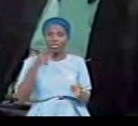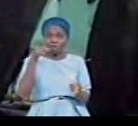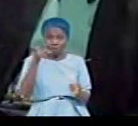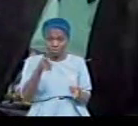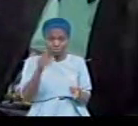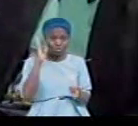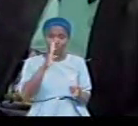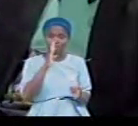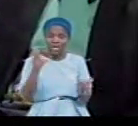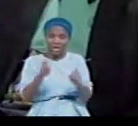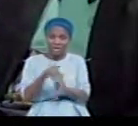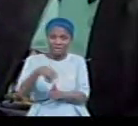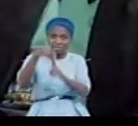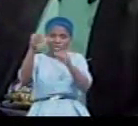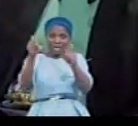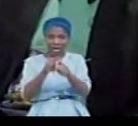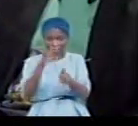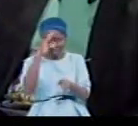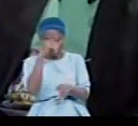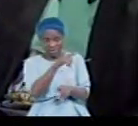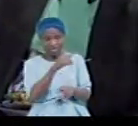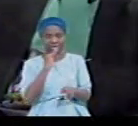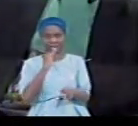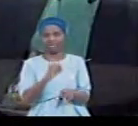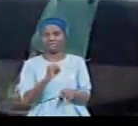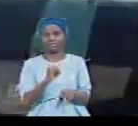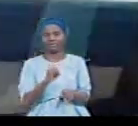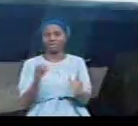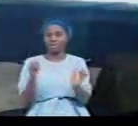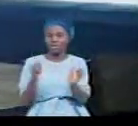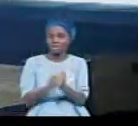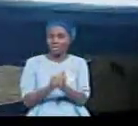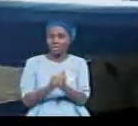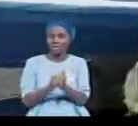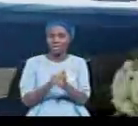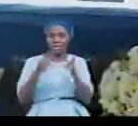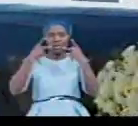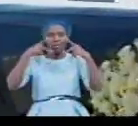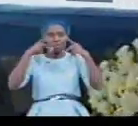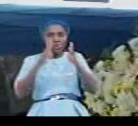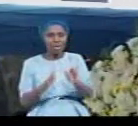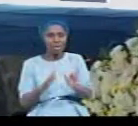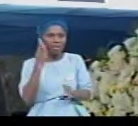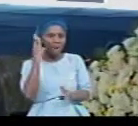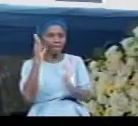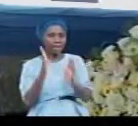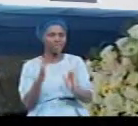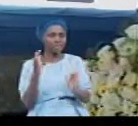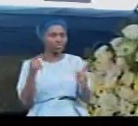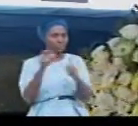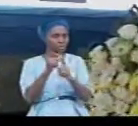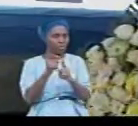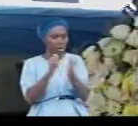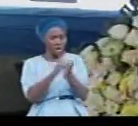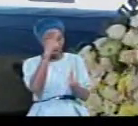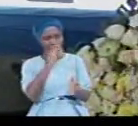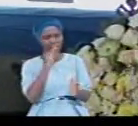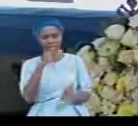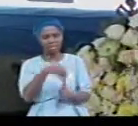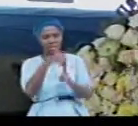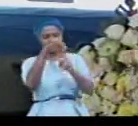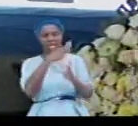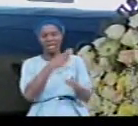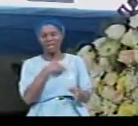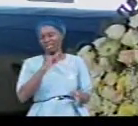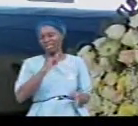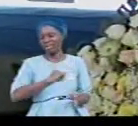is. That proclaimer of the word is peculiar, and I